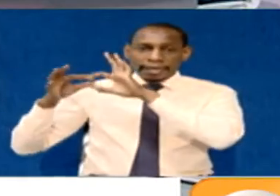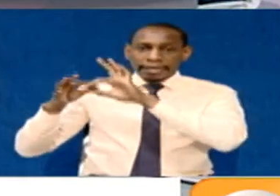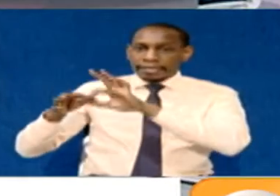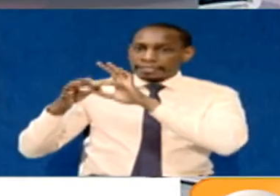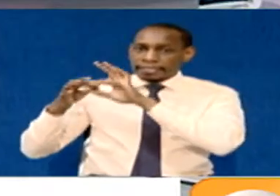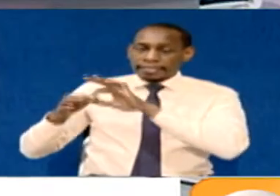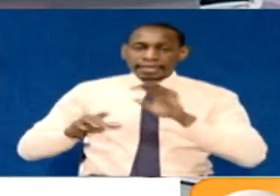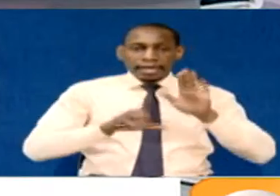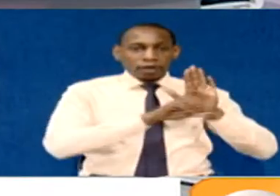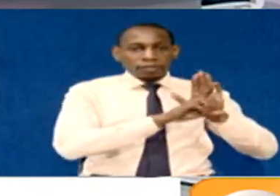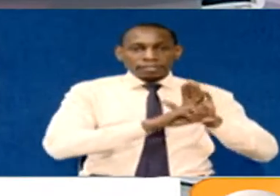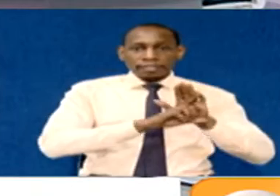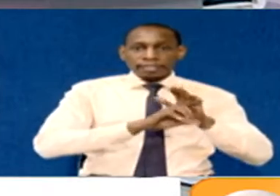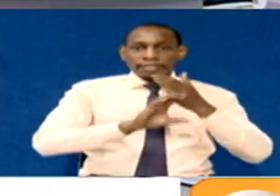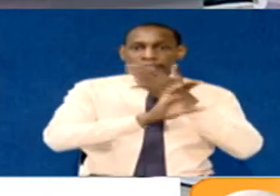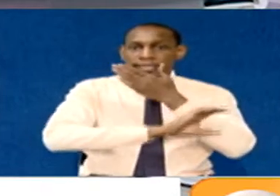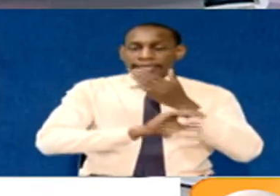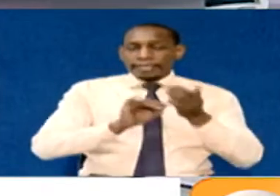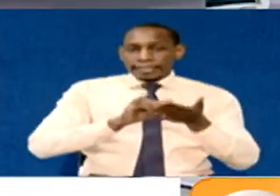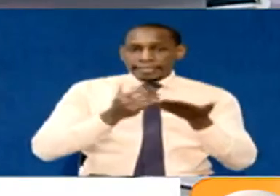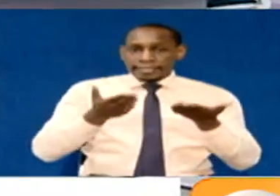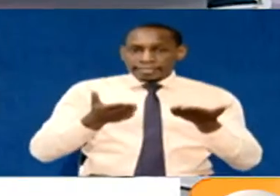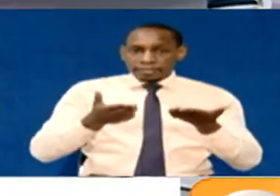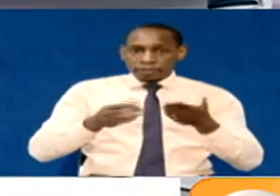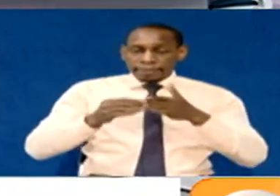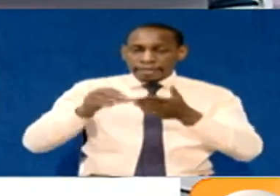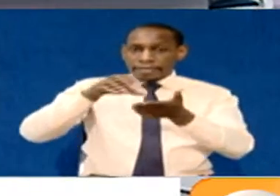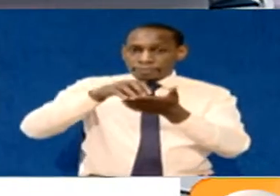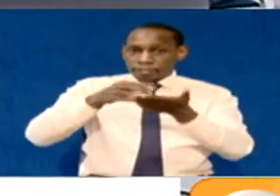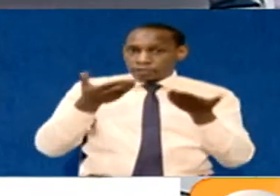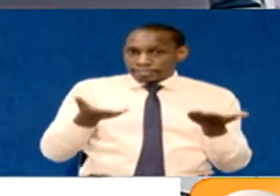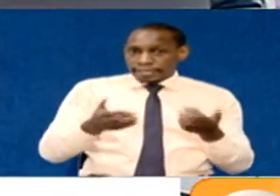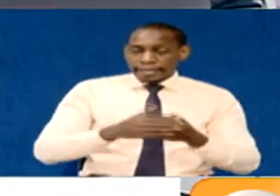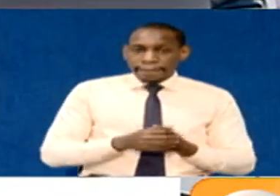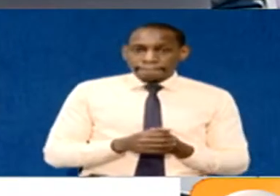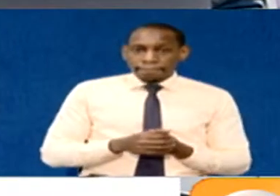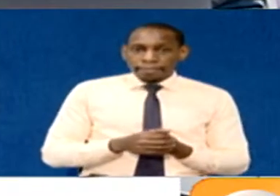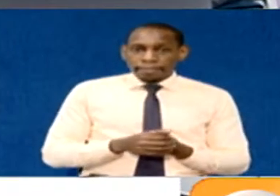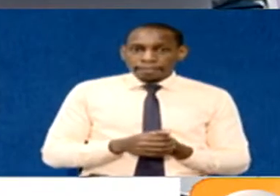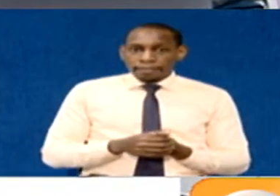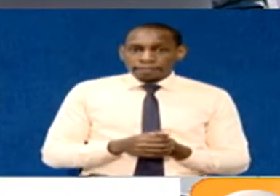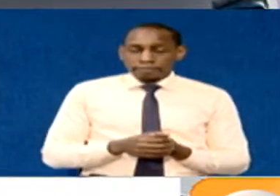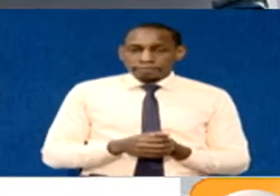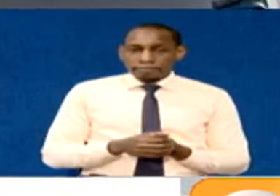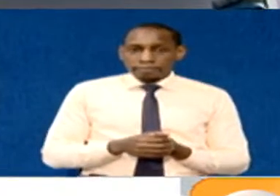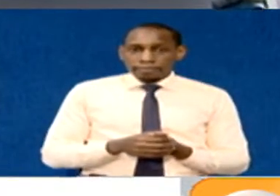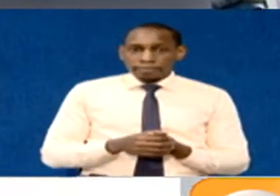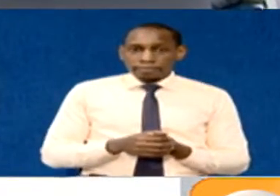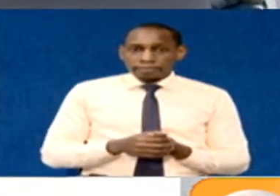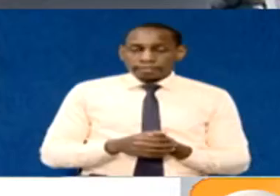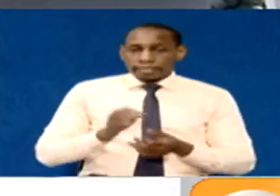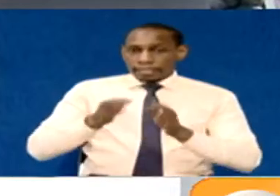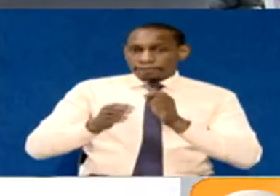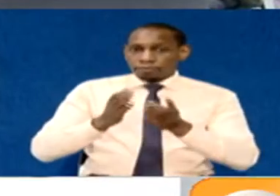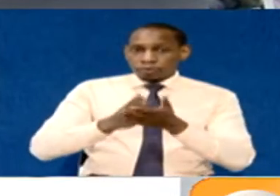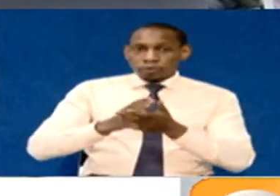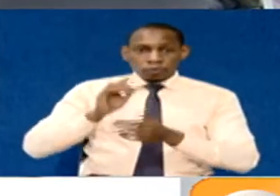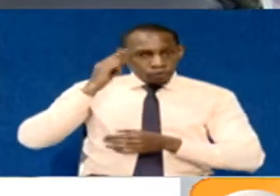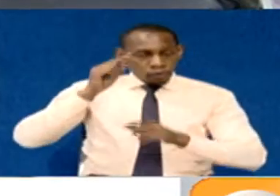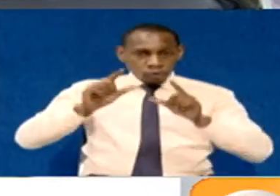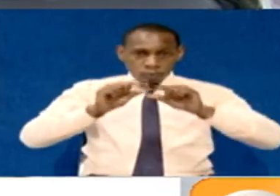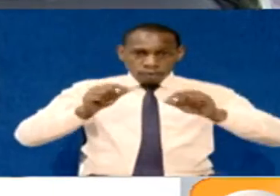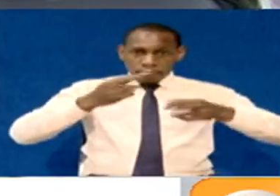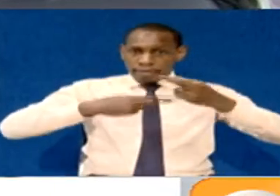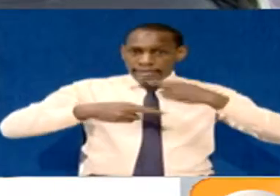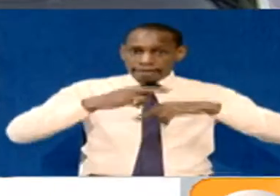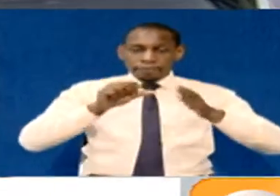and laws in the country that has probably led to where we are now at, I think, the height of tension between, if we thought the revisit